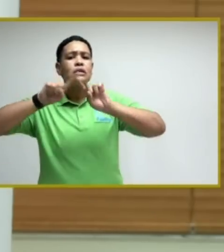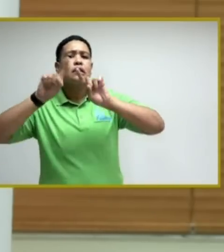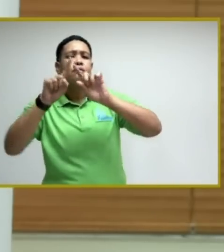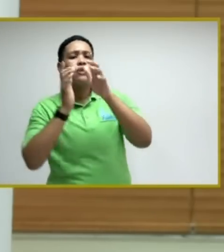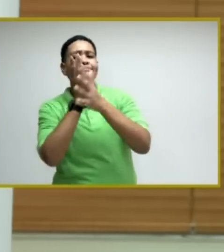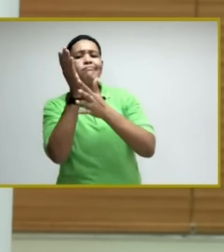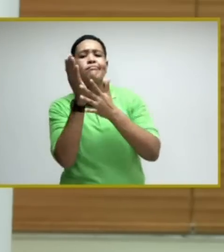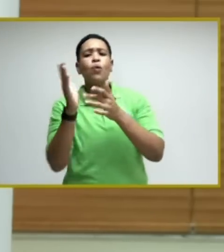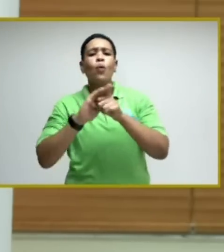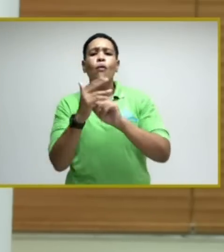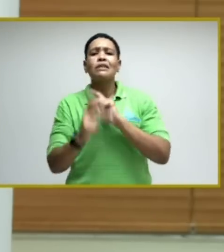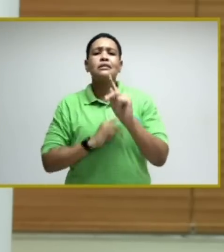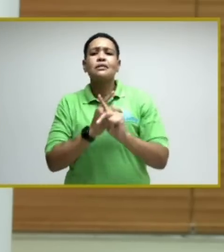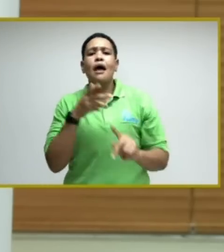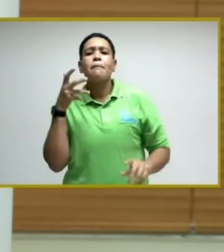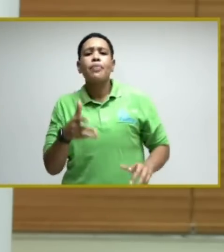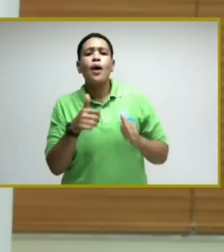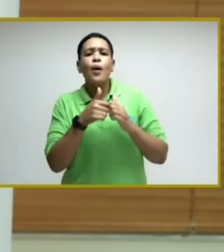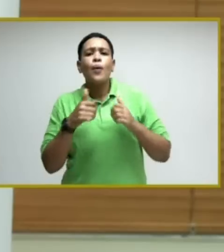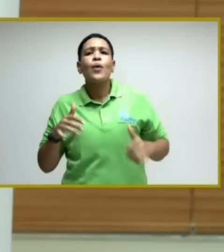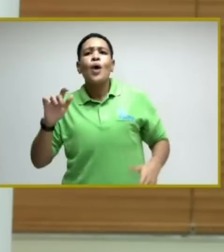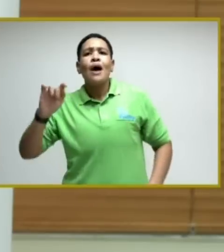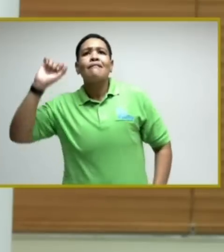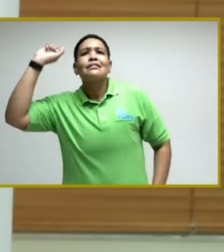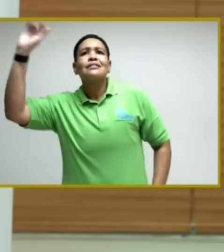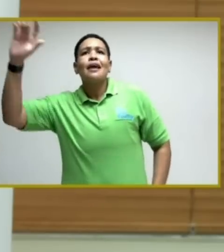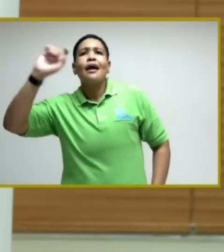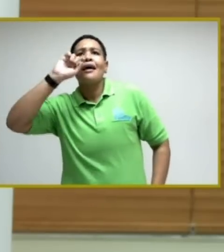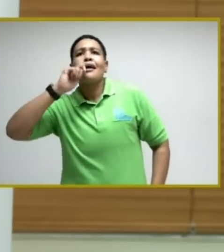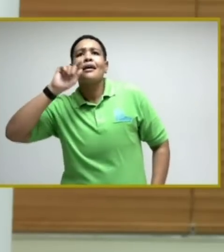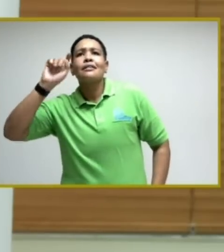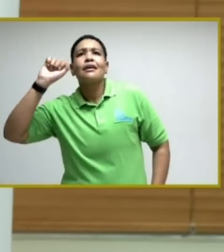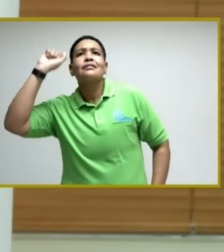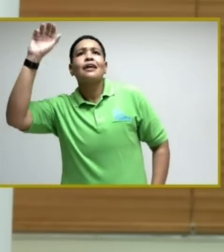strains without having to send samples to